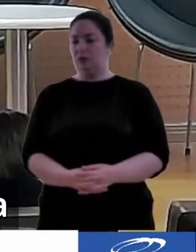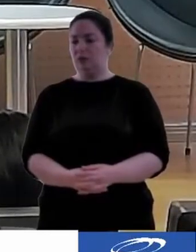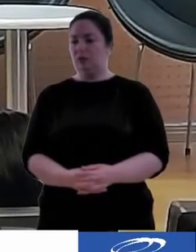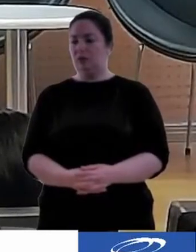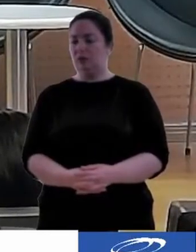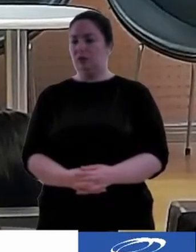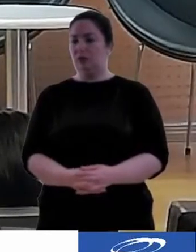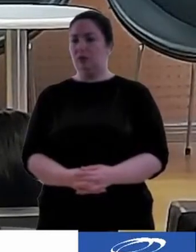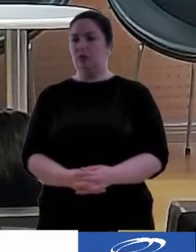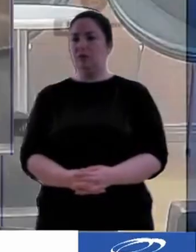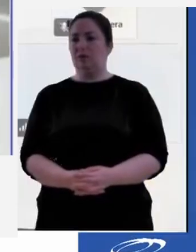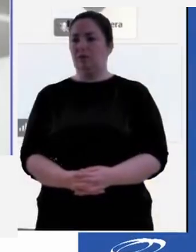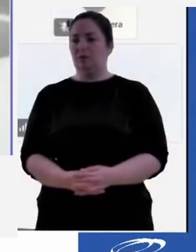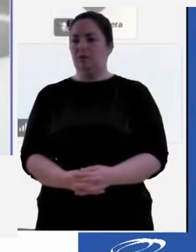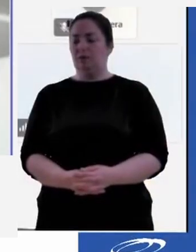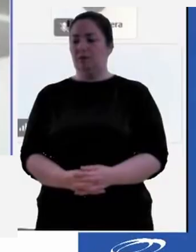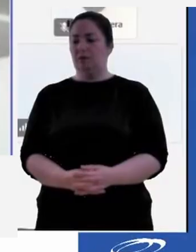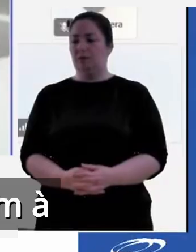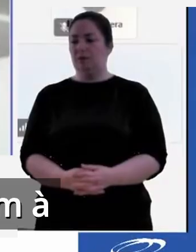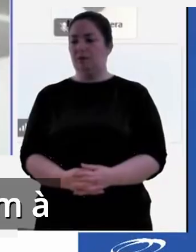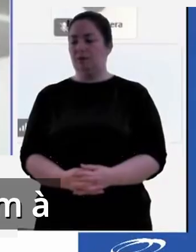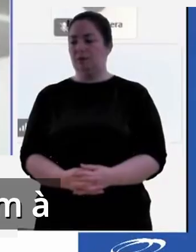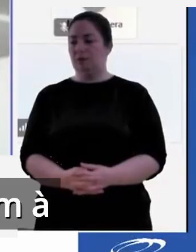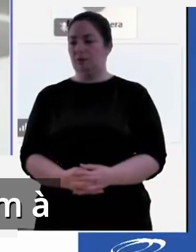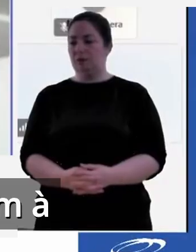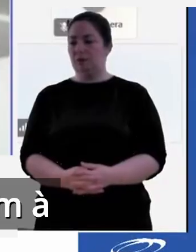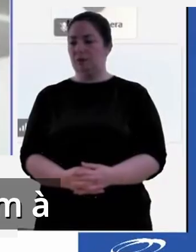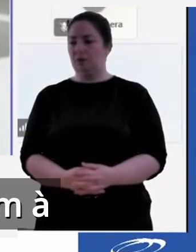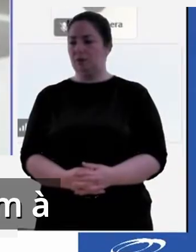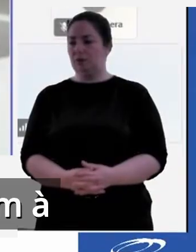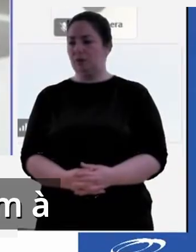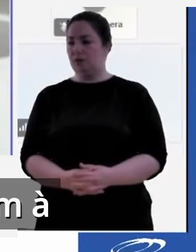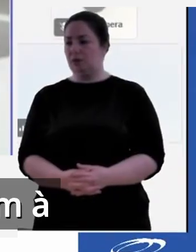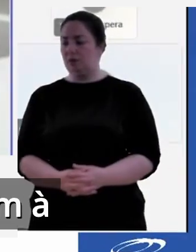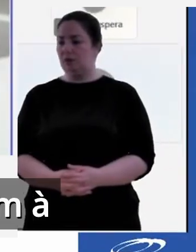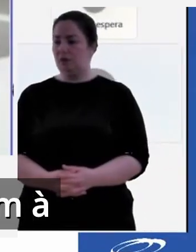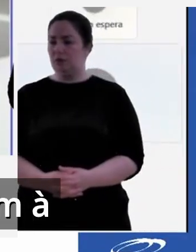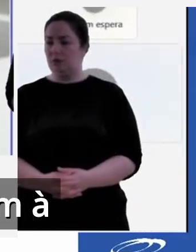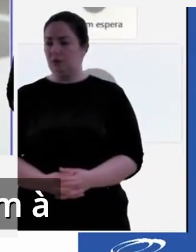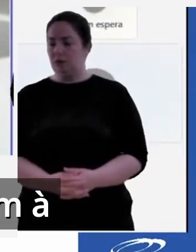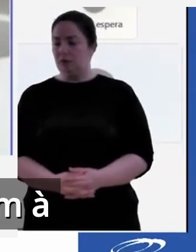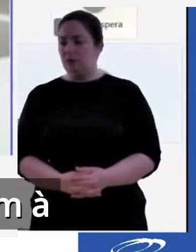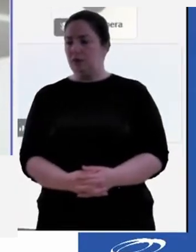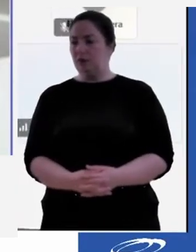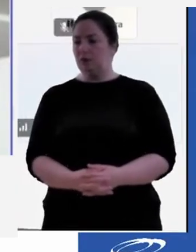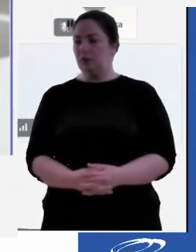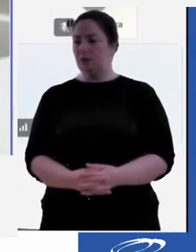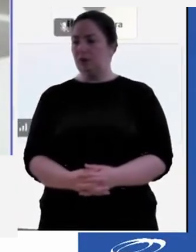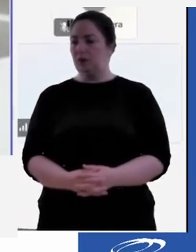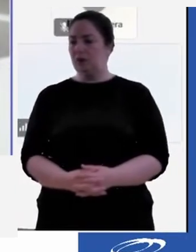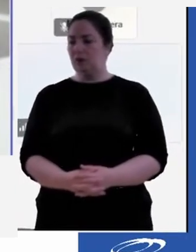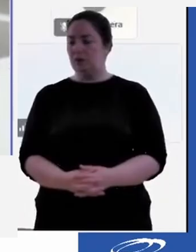single tissue culture to the laboratory. That's going to just create confusion because of the low sensitivity and also because of the